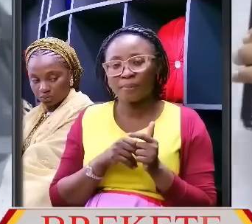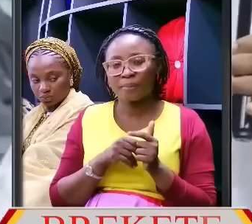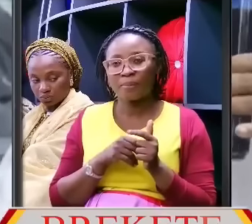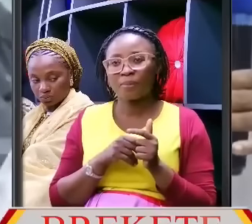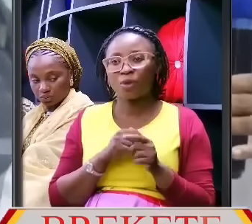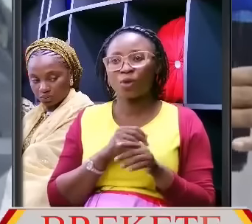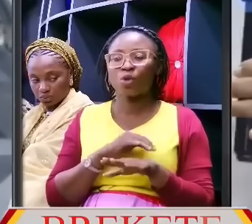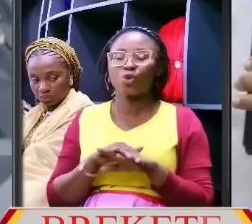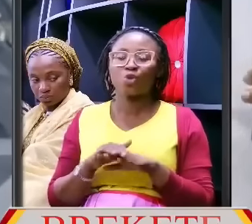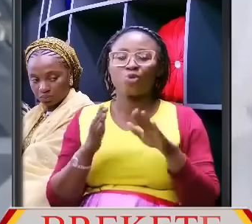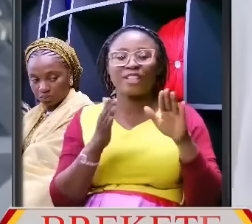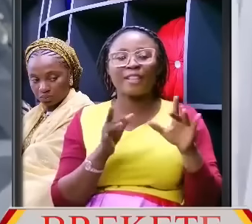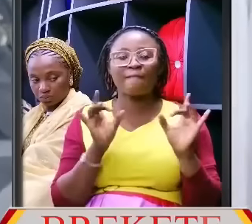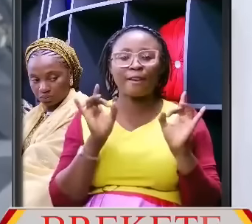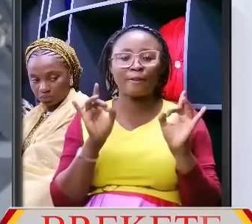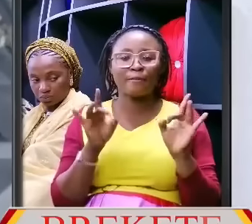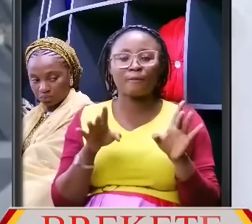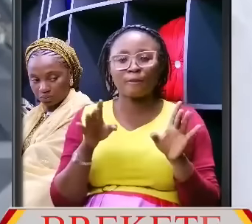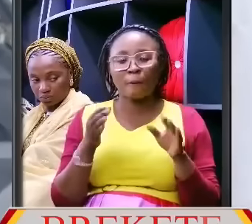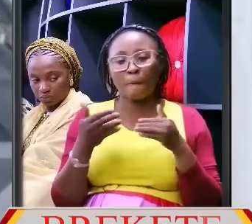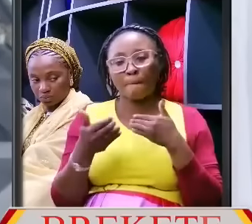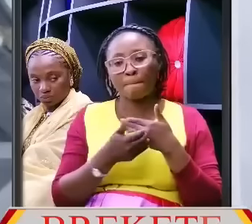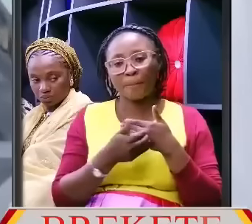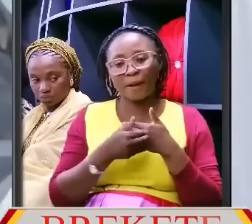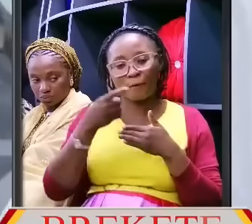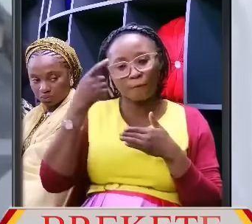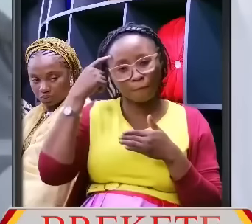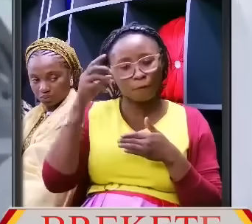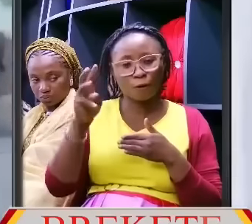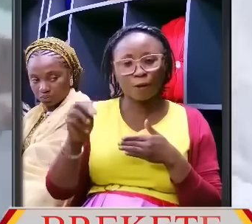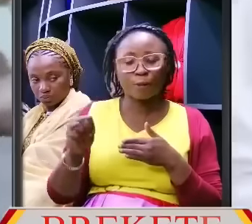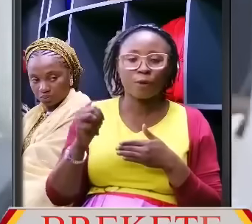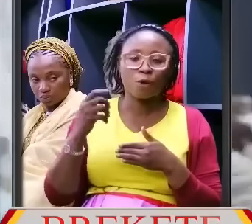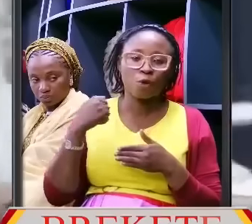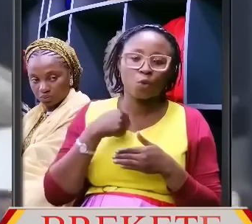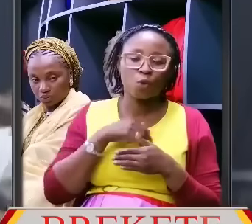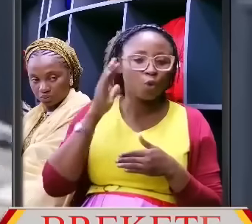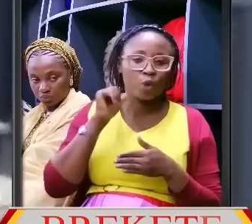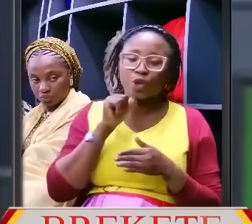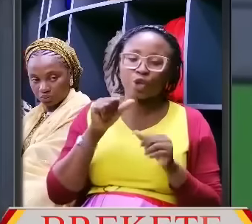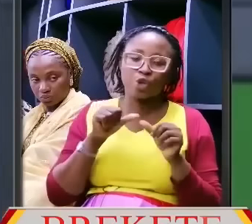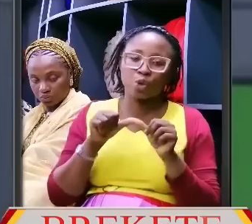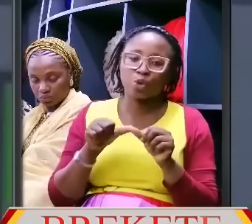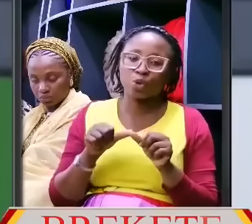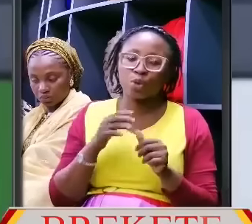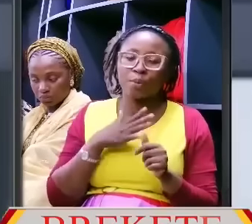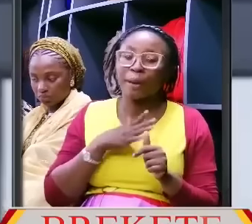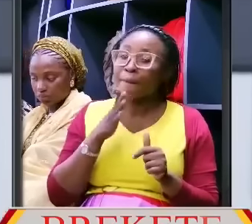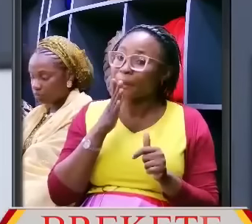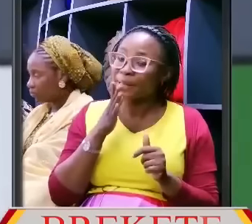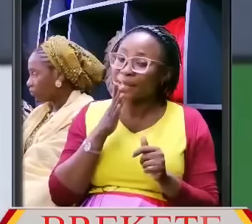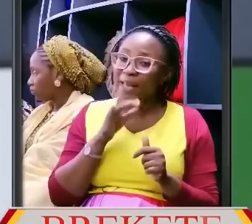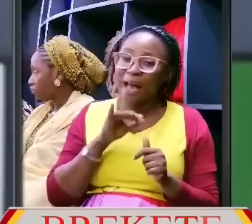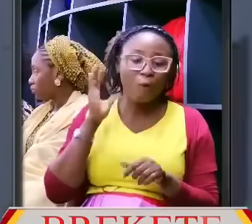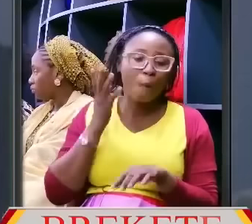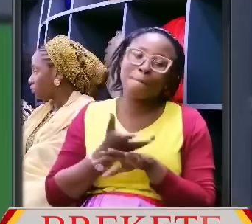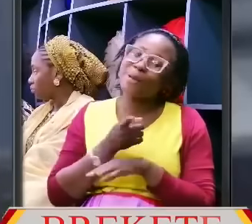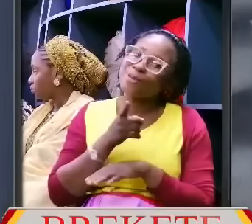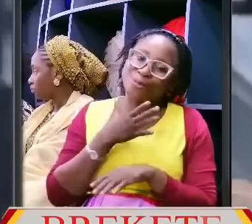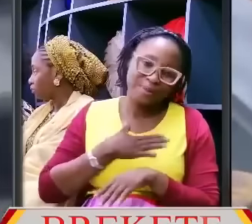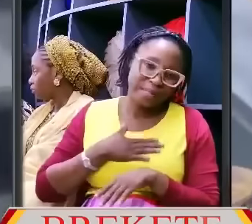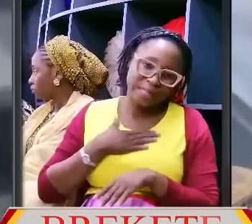But don't leave hatred behind for them. Sir, we are not going to continue. My mother, I go beg